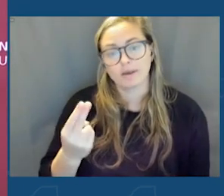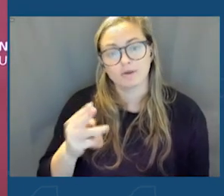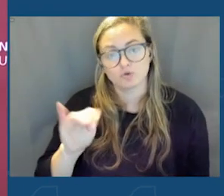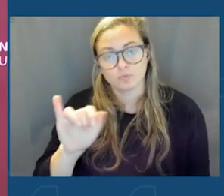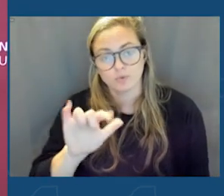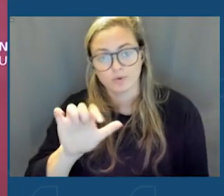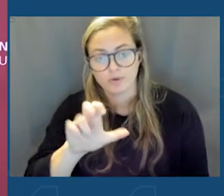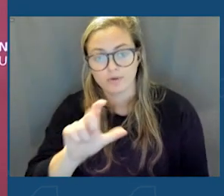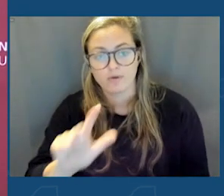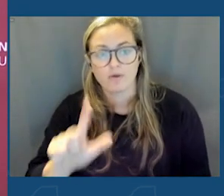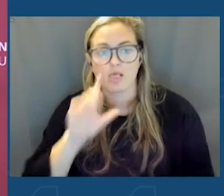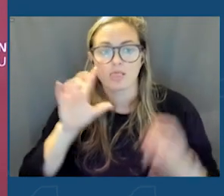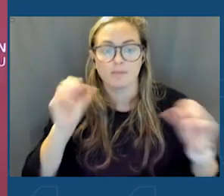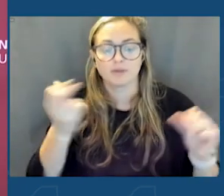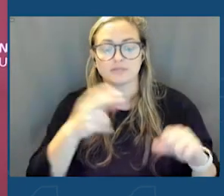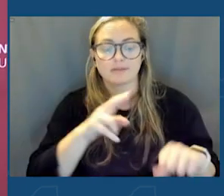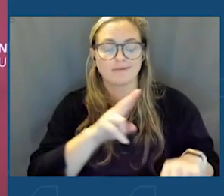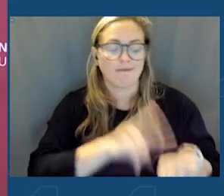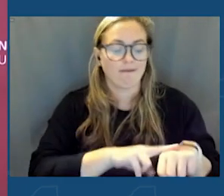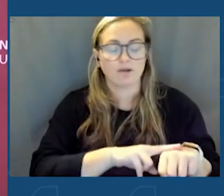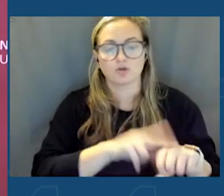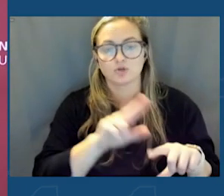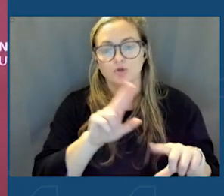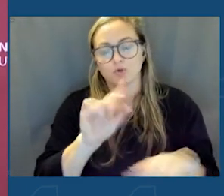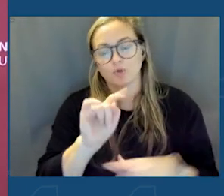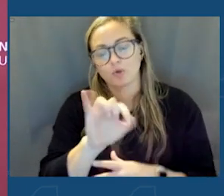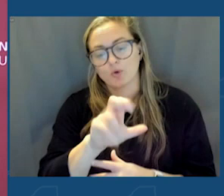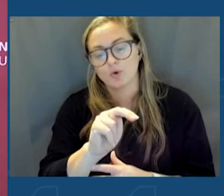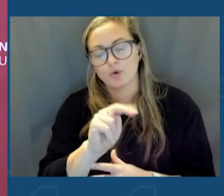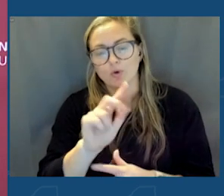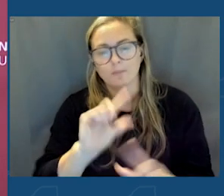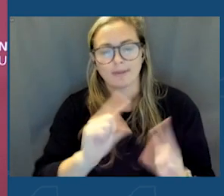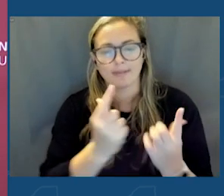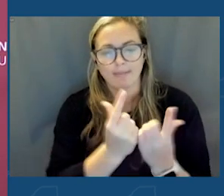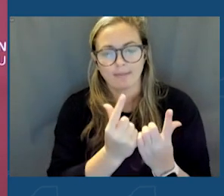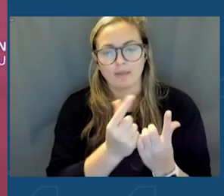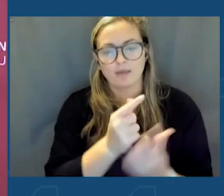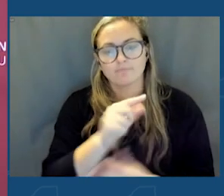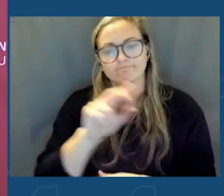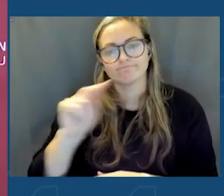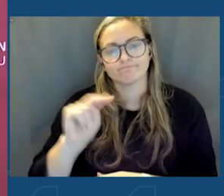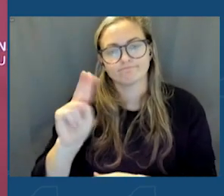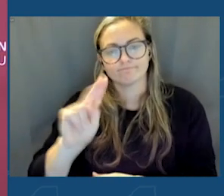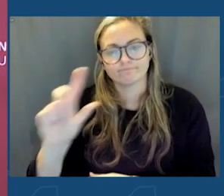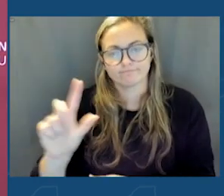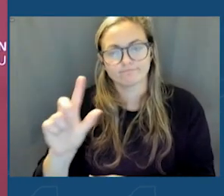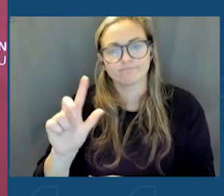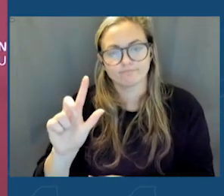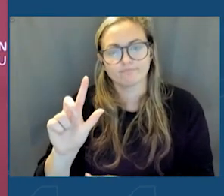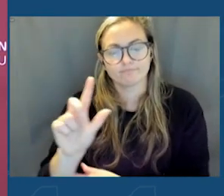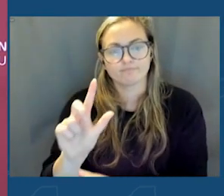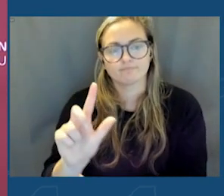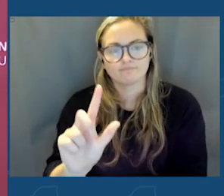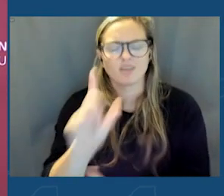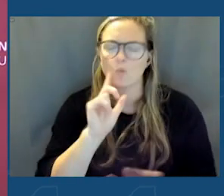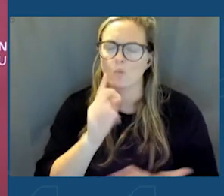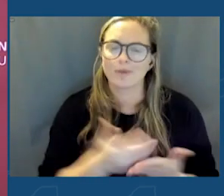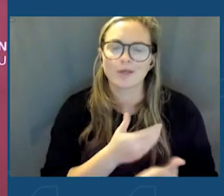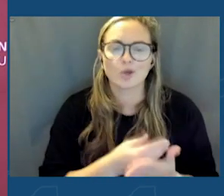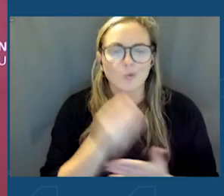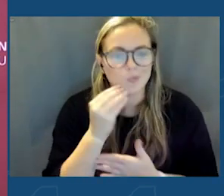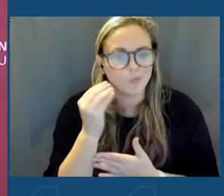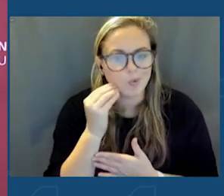as president of the National Urban League, and this is going to be our new home. But